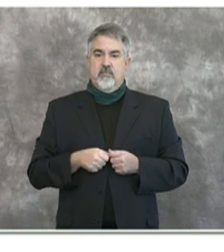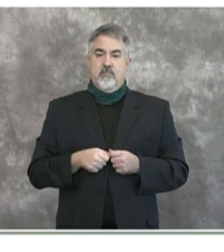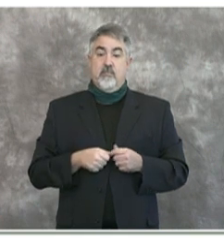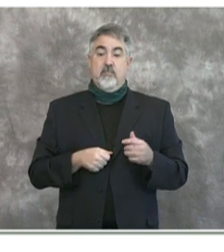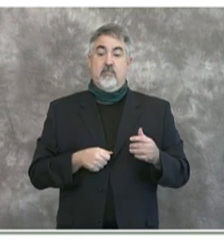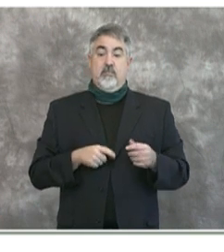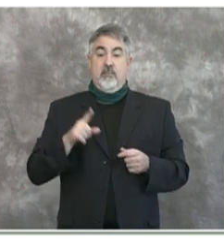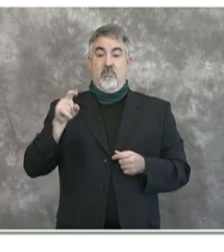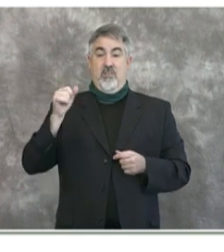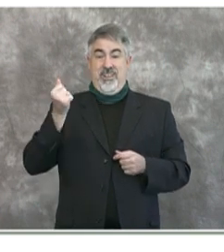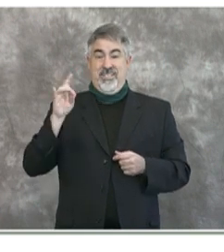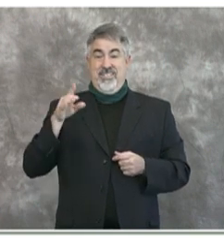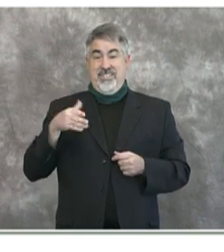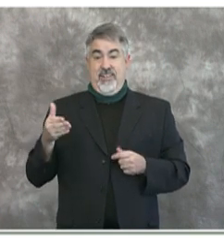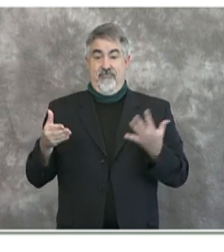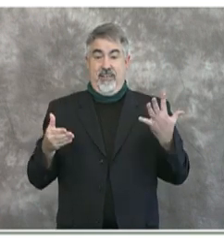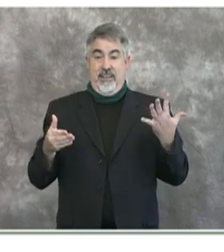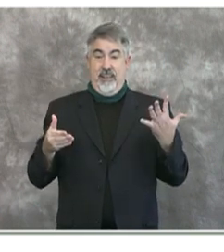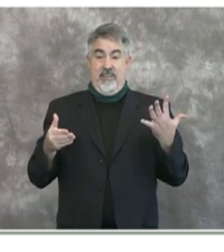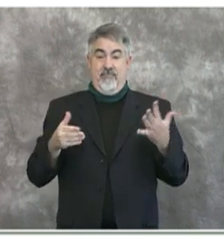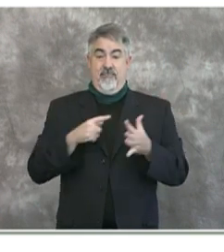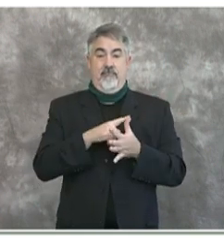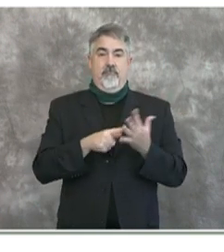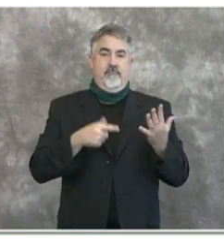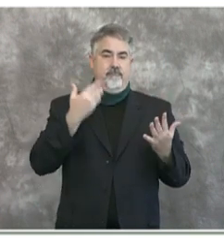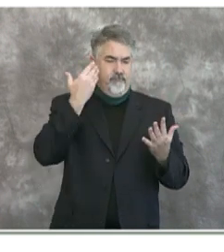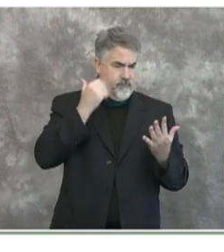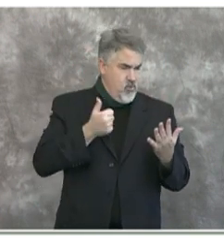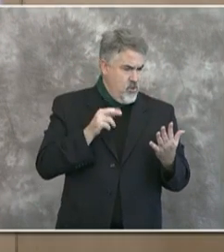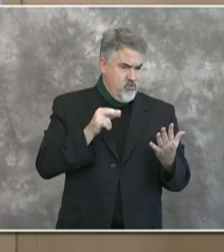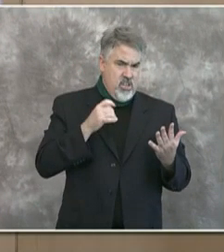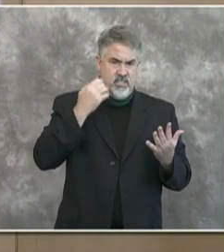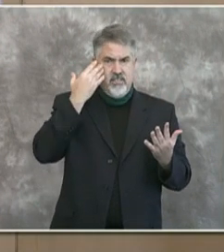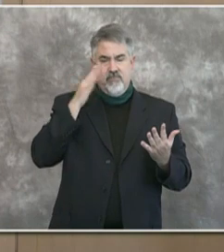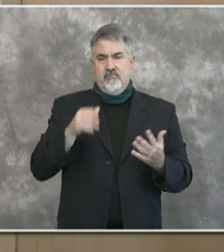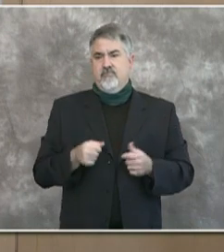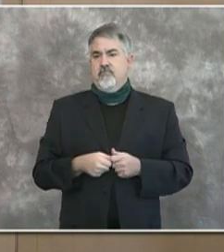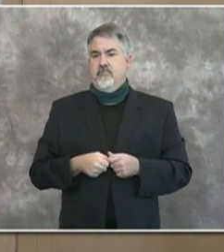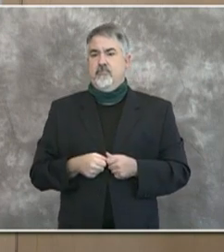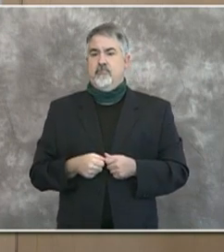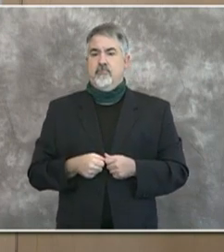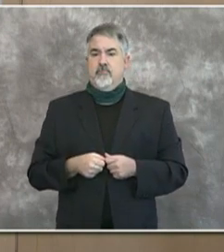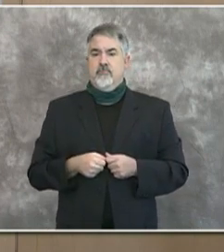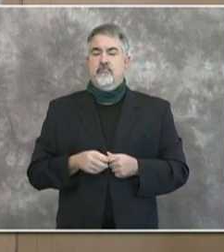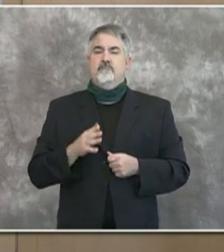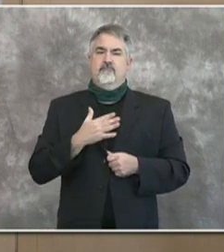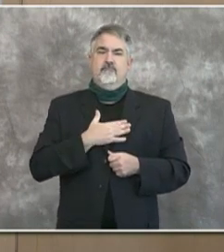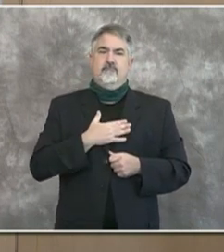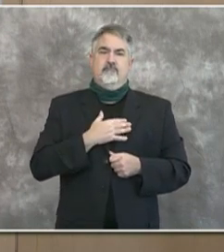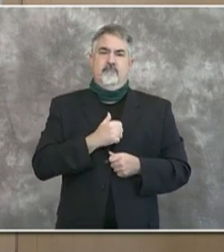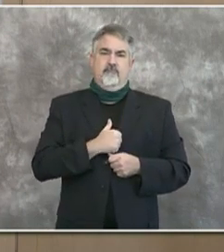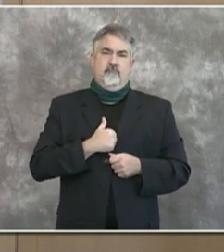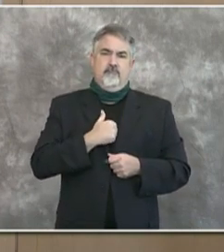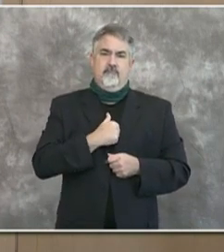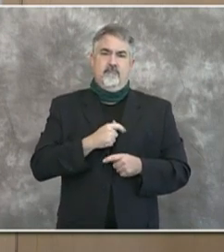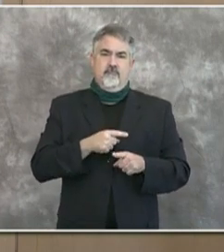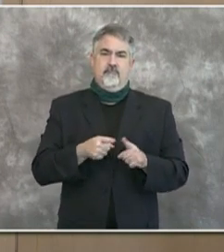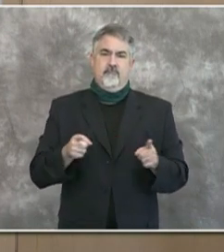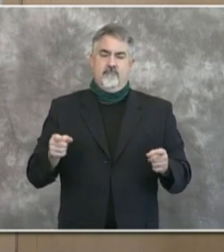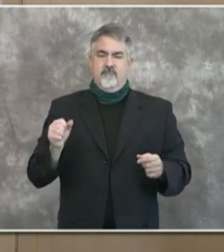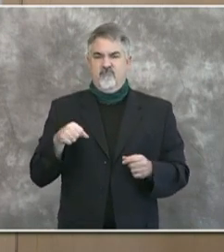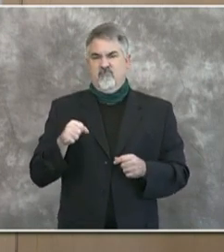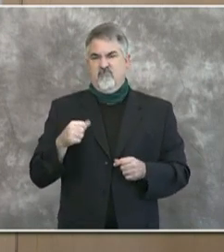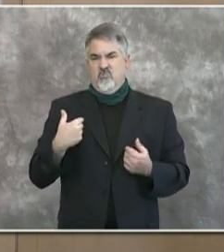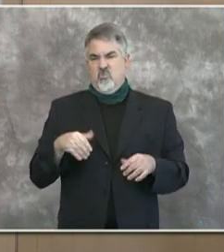had unknown race and ethnicity. Once again, our sincerest sympathies indeed go out to the families